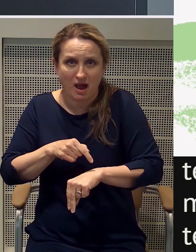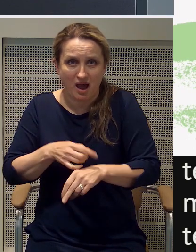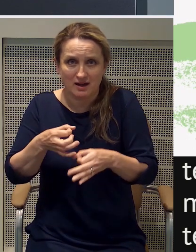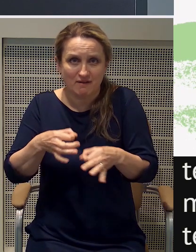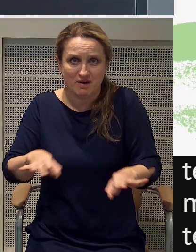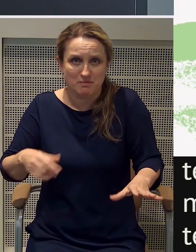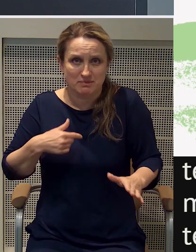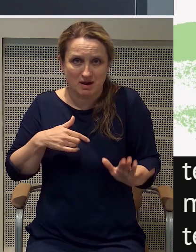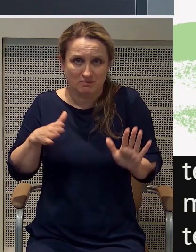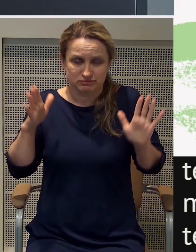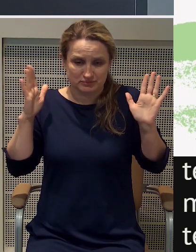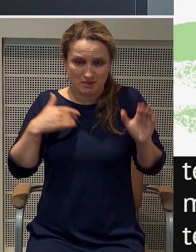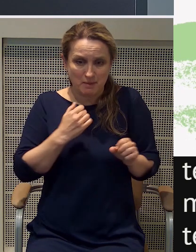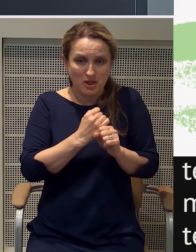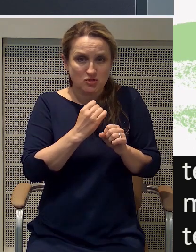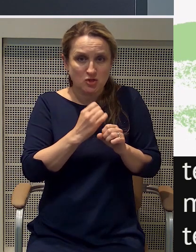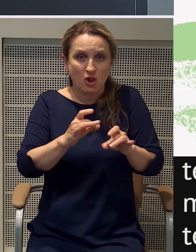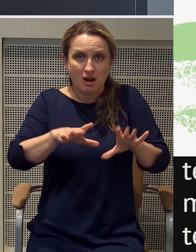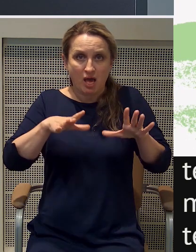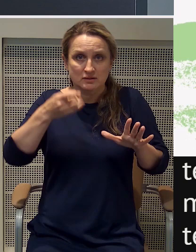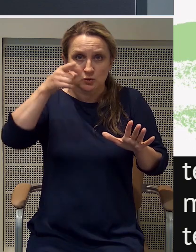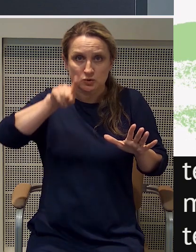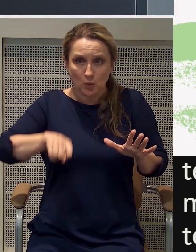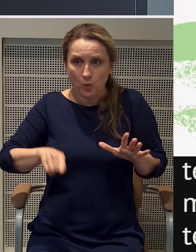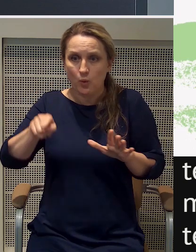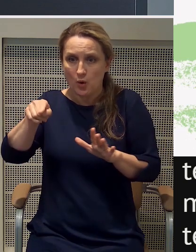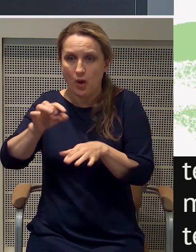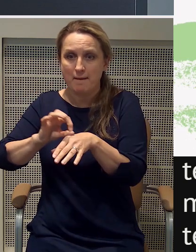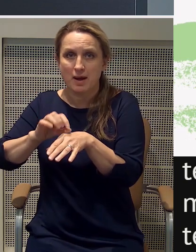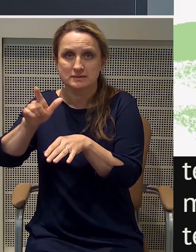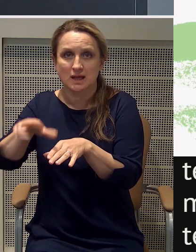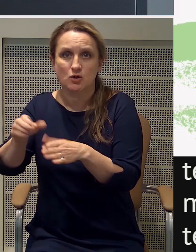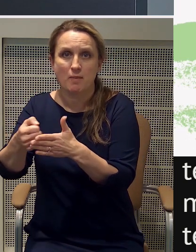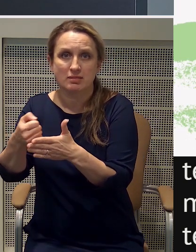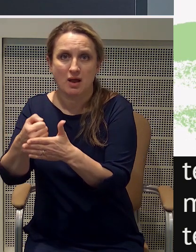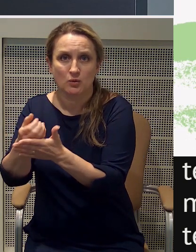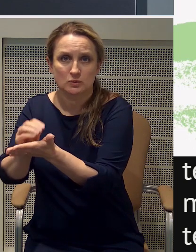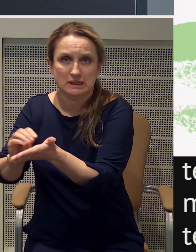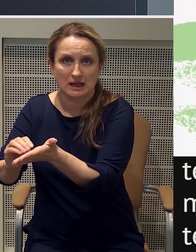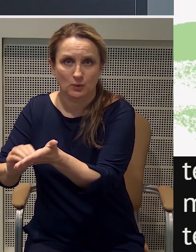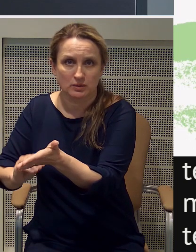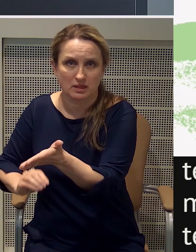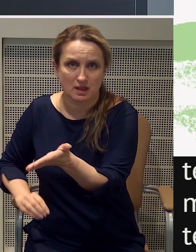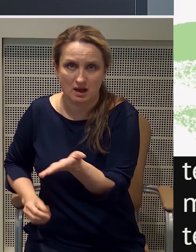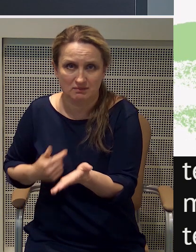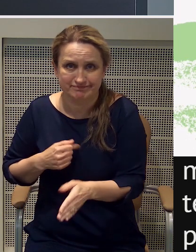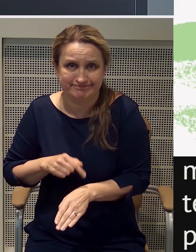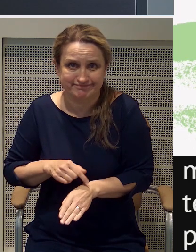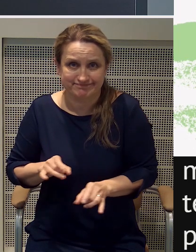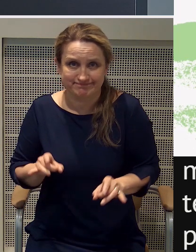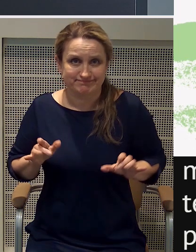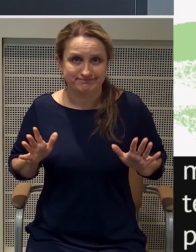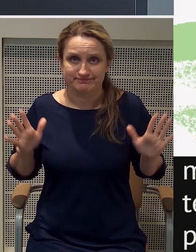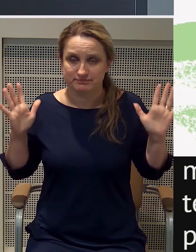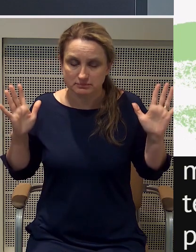And I don't really have this time. I would take some time off to write this